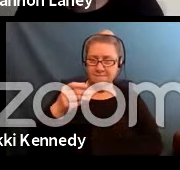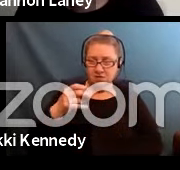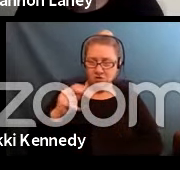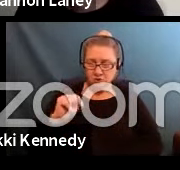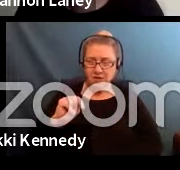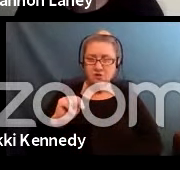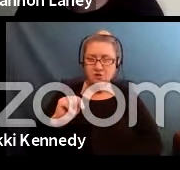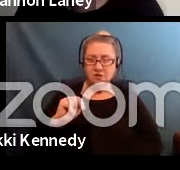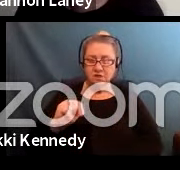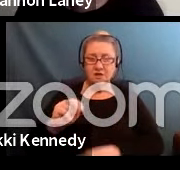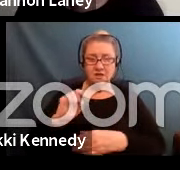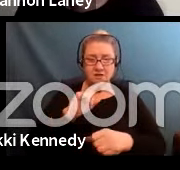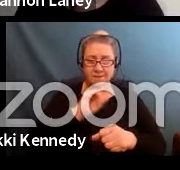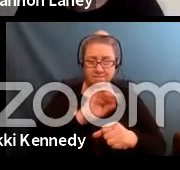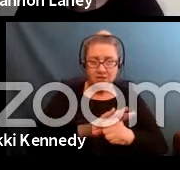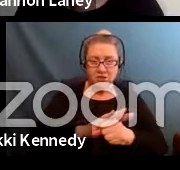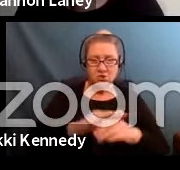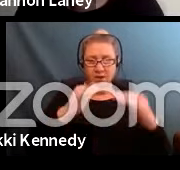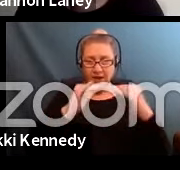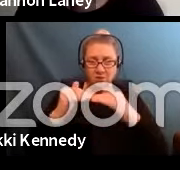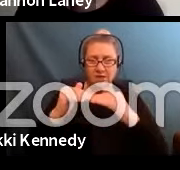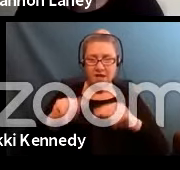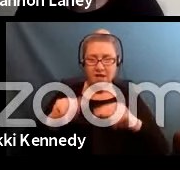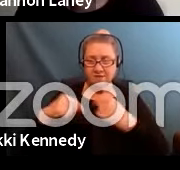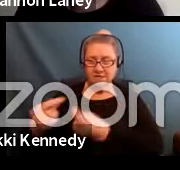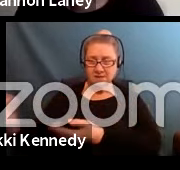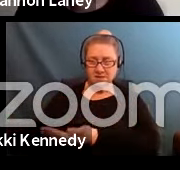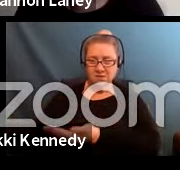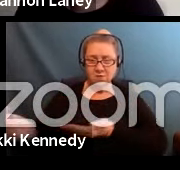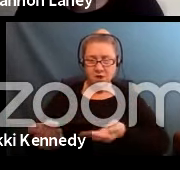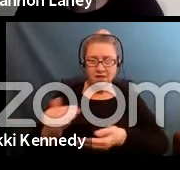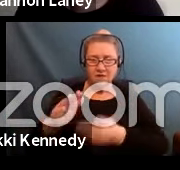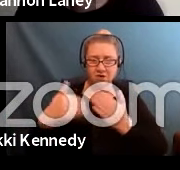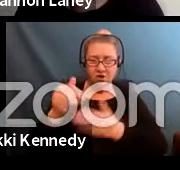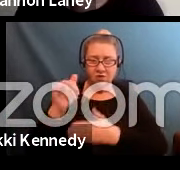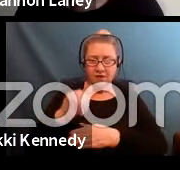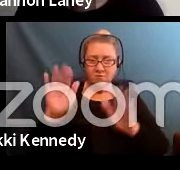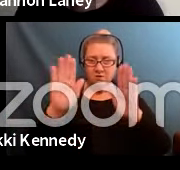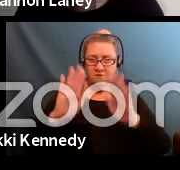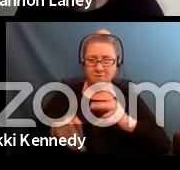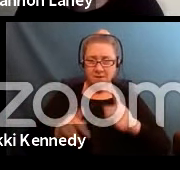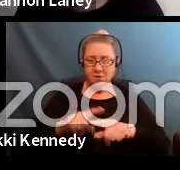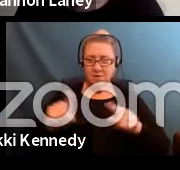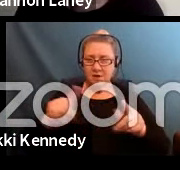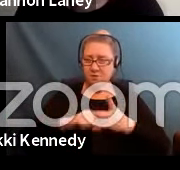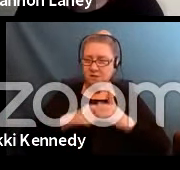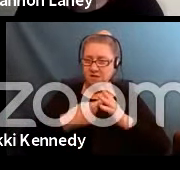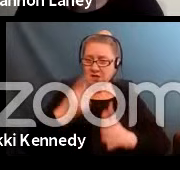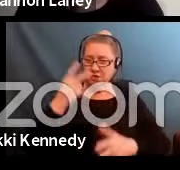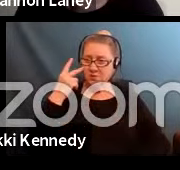to equity and the team that he has brought in and all of that. And they're great people, but we're starting to